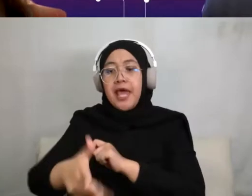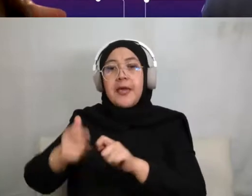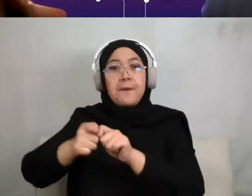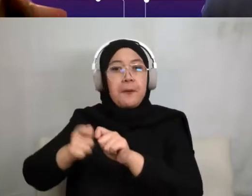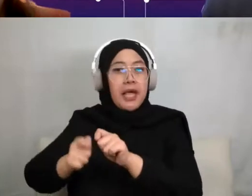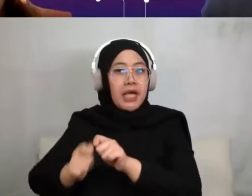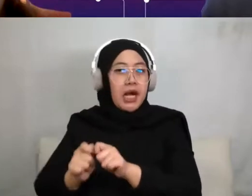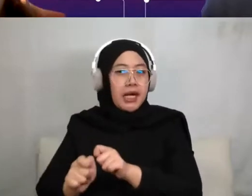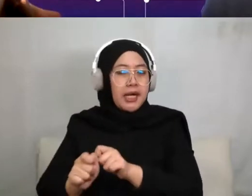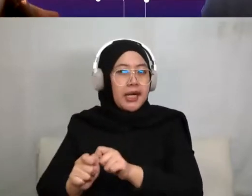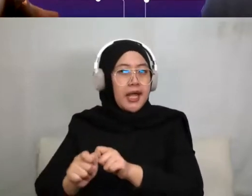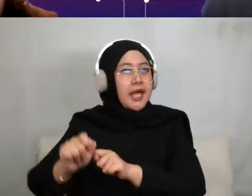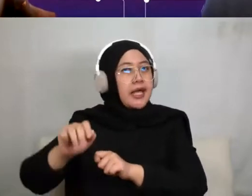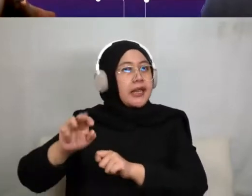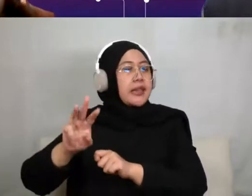rupees.